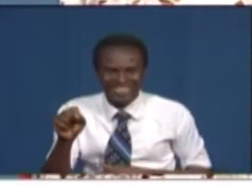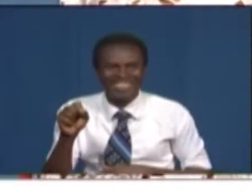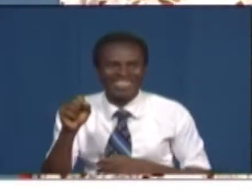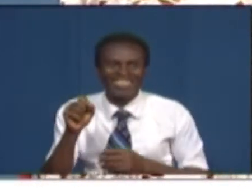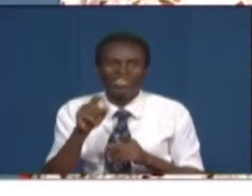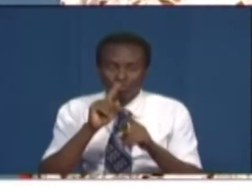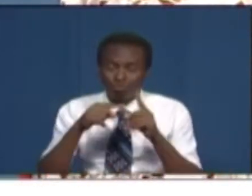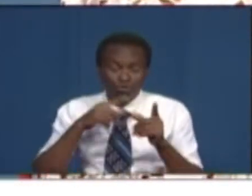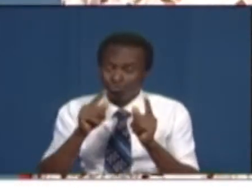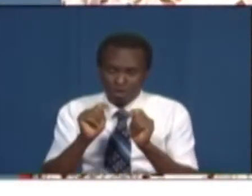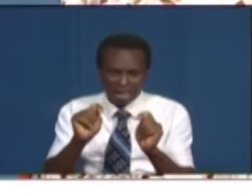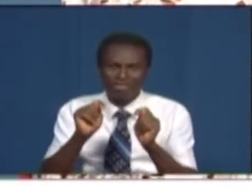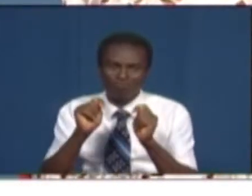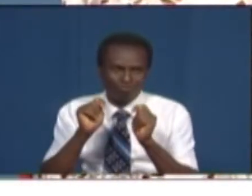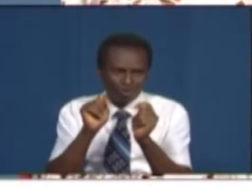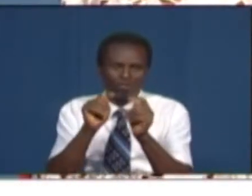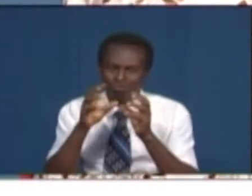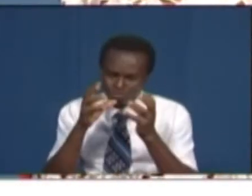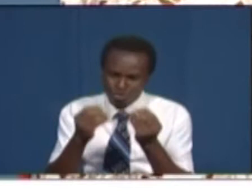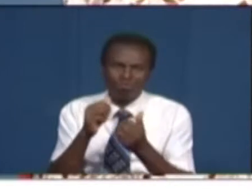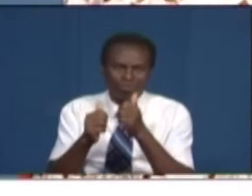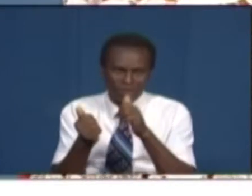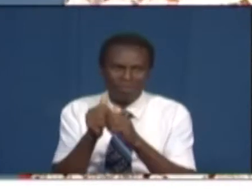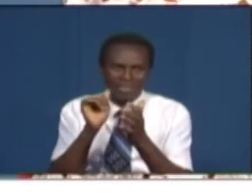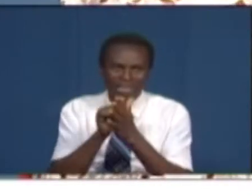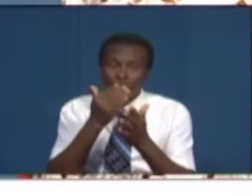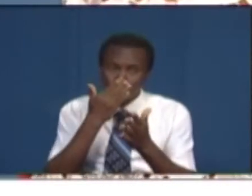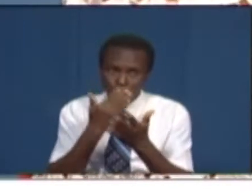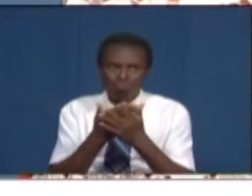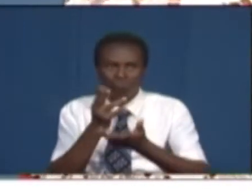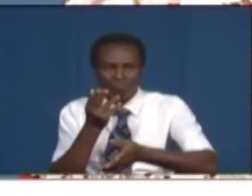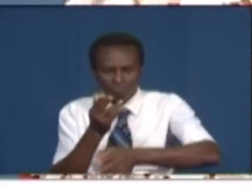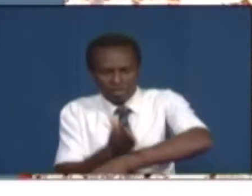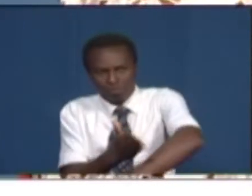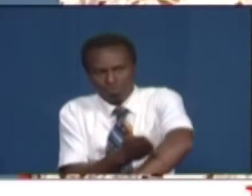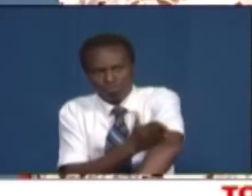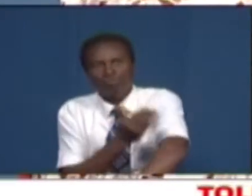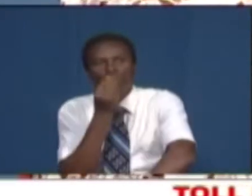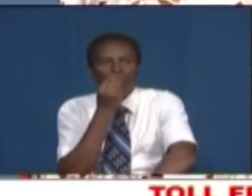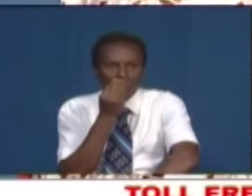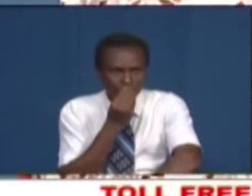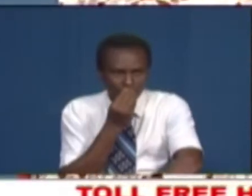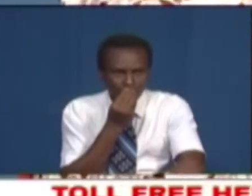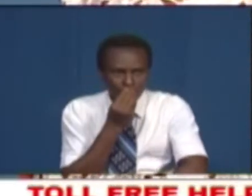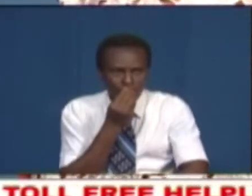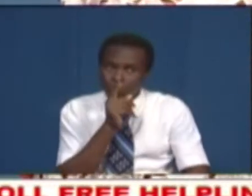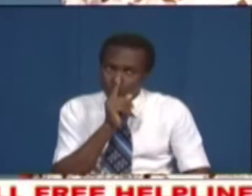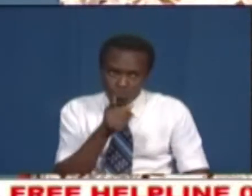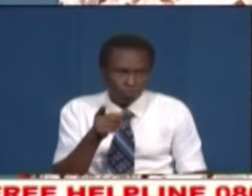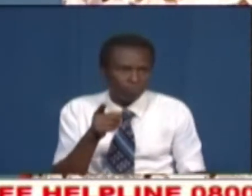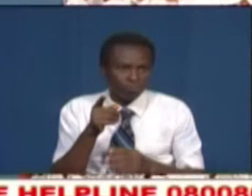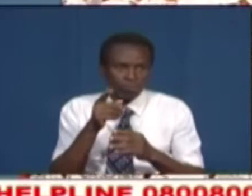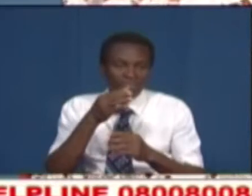and we are trying to see how we can polish them up. I know, as a food production expert,